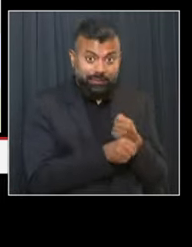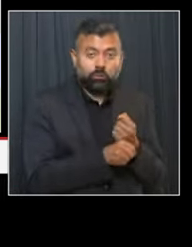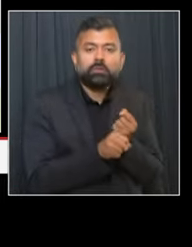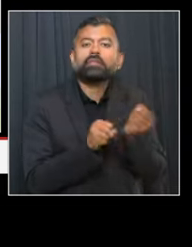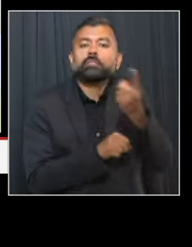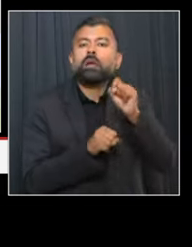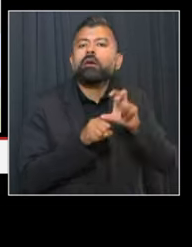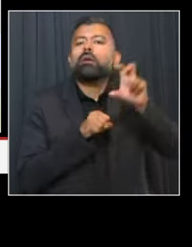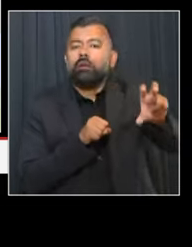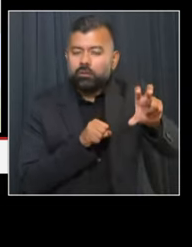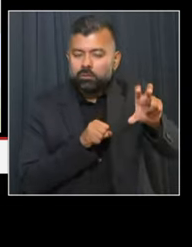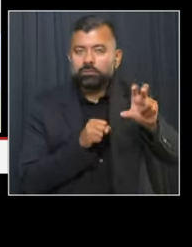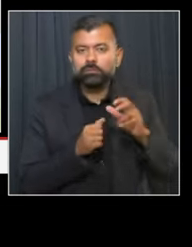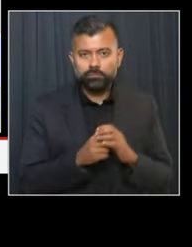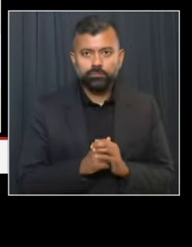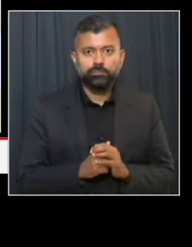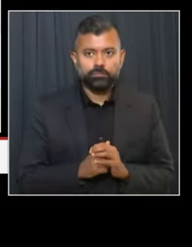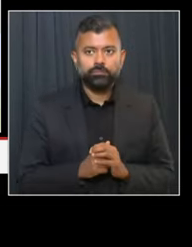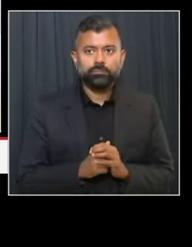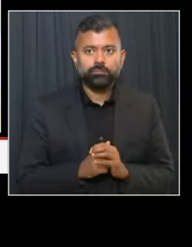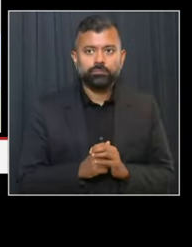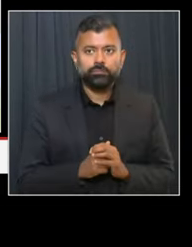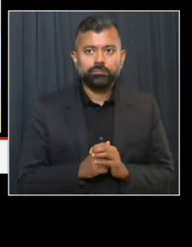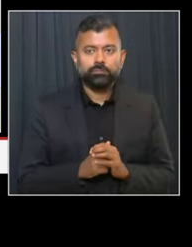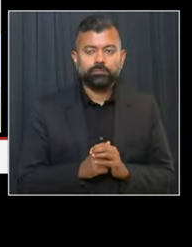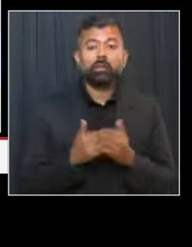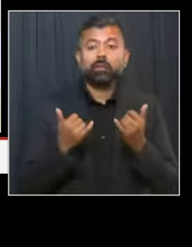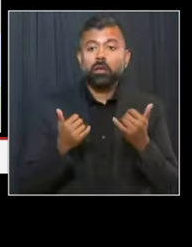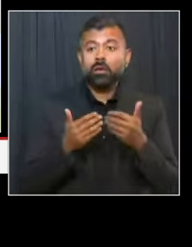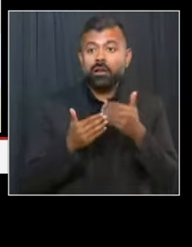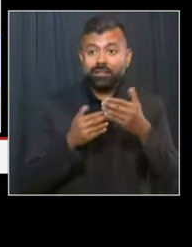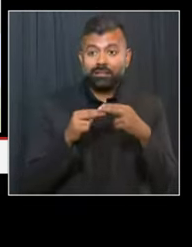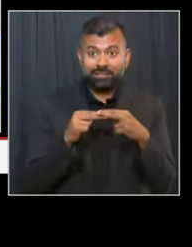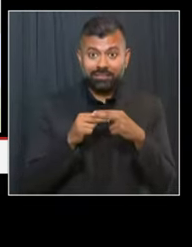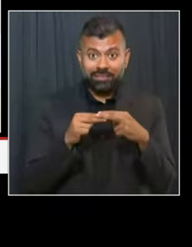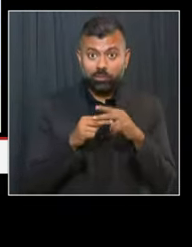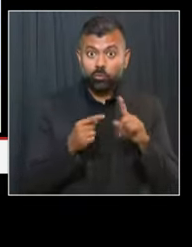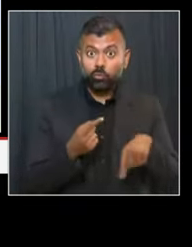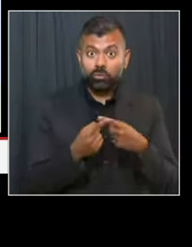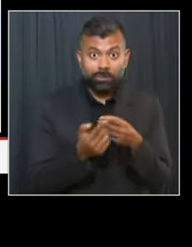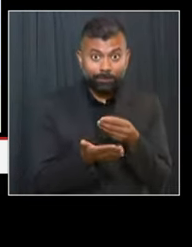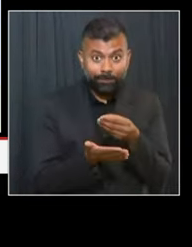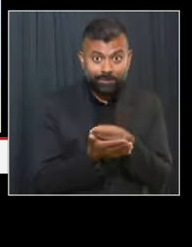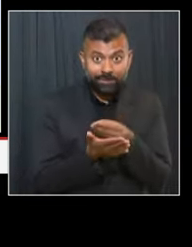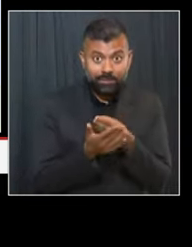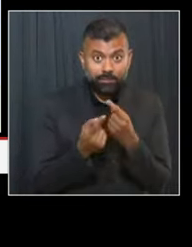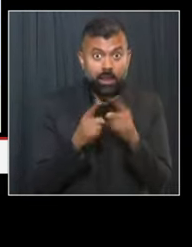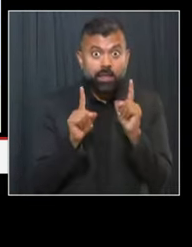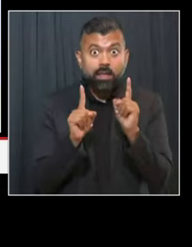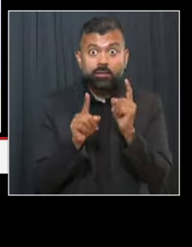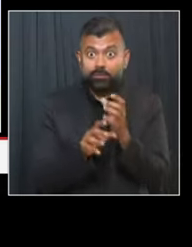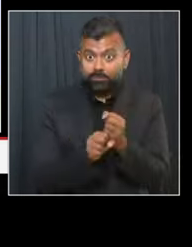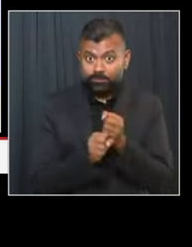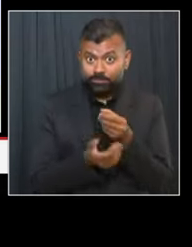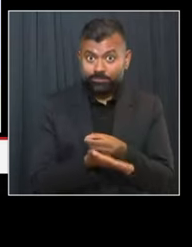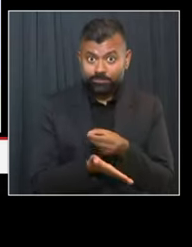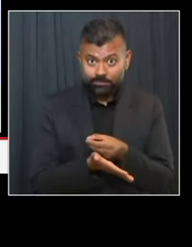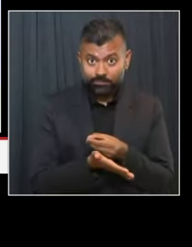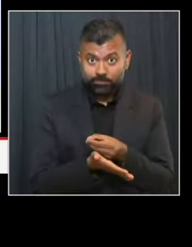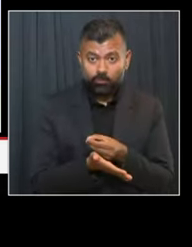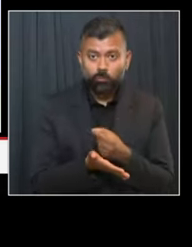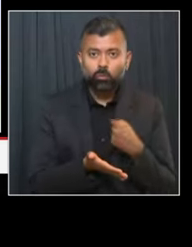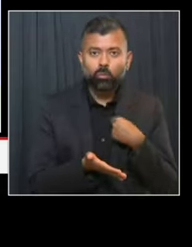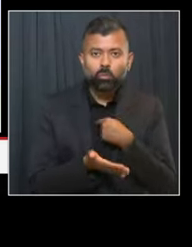the next slide, once we had that number, then we could really begin to figure out what levers do we need to pull in order to close the